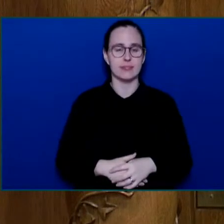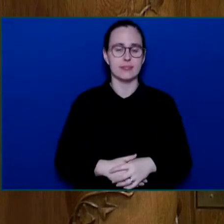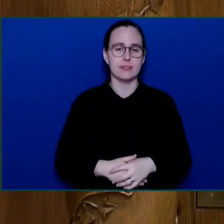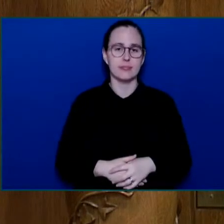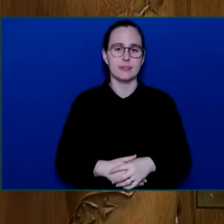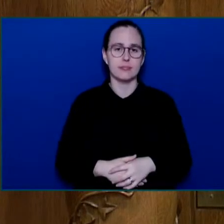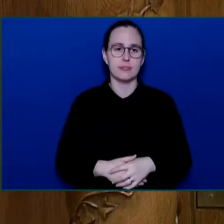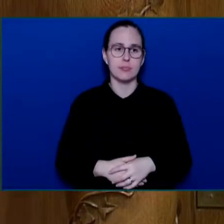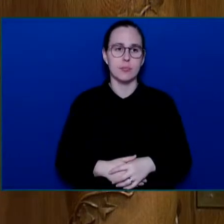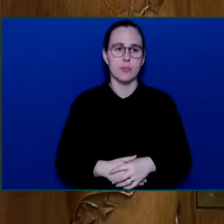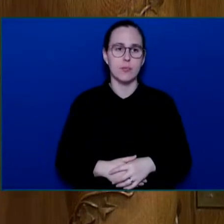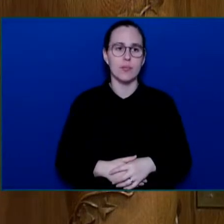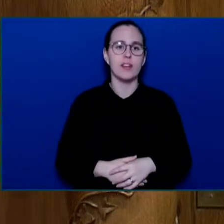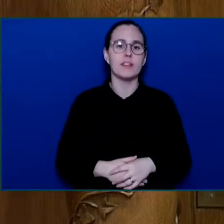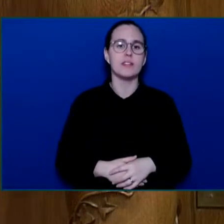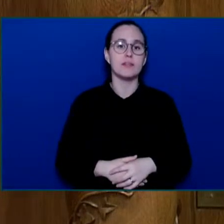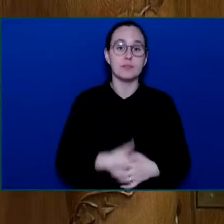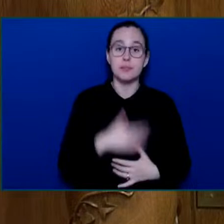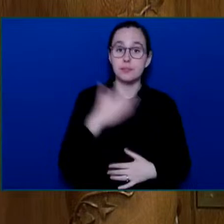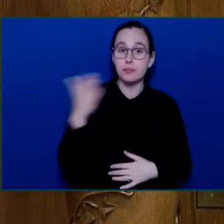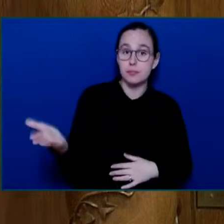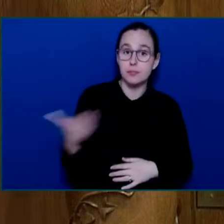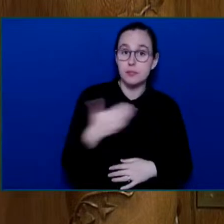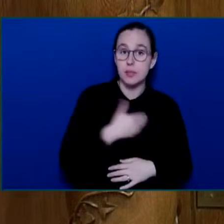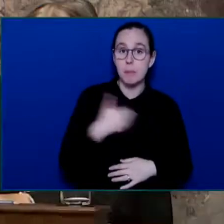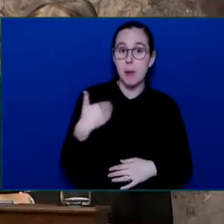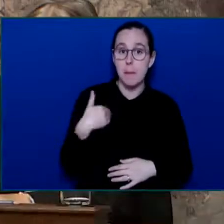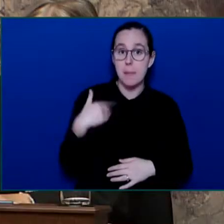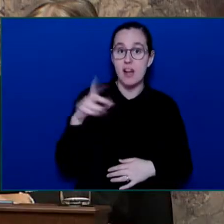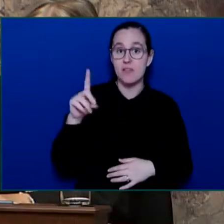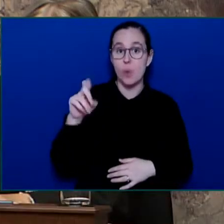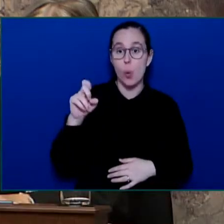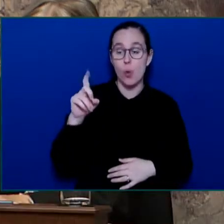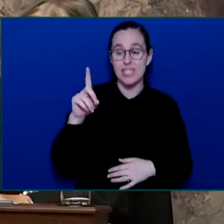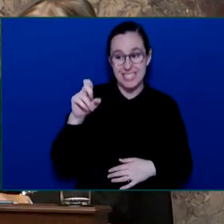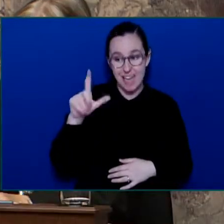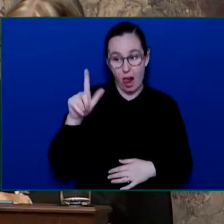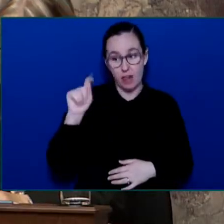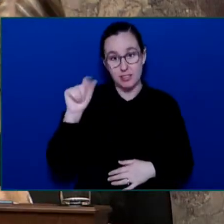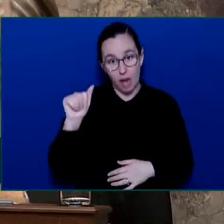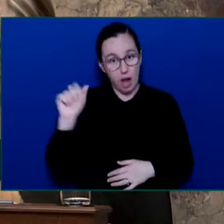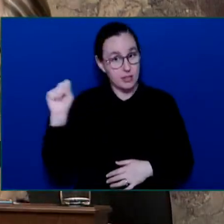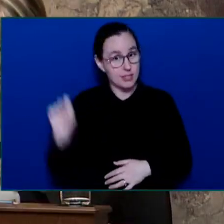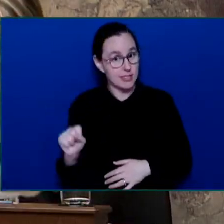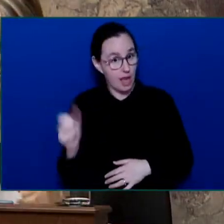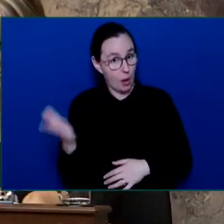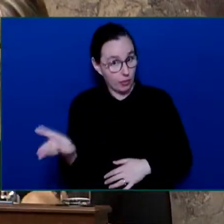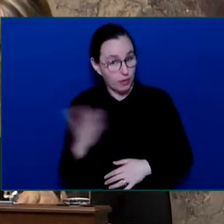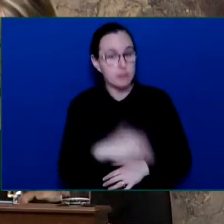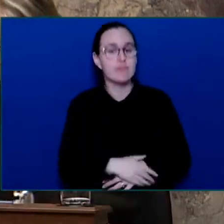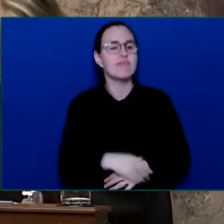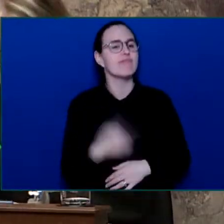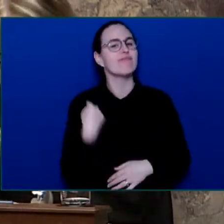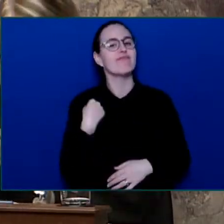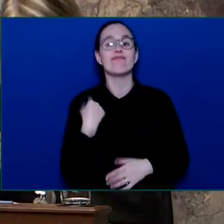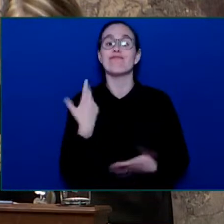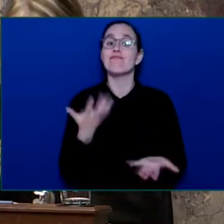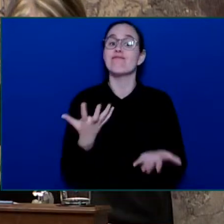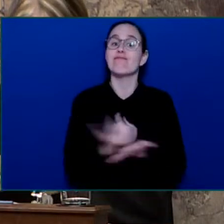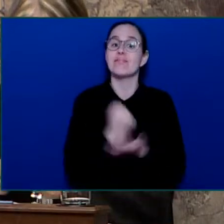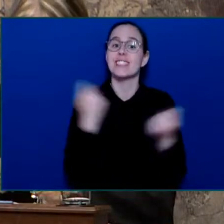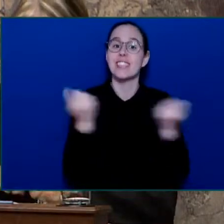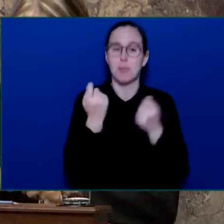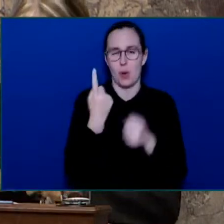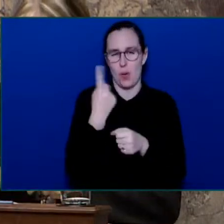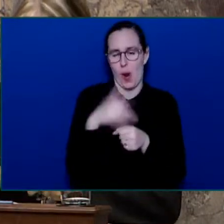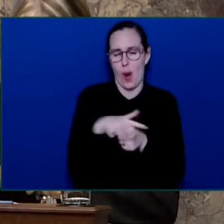Member for Delta South. Thank you, Mr. Speaker. I rise today to celebrate the incredible success of a local business in my riding that recently brought the community